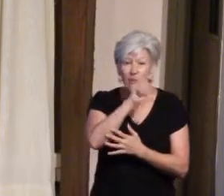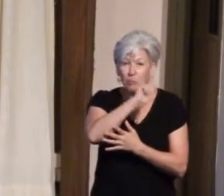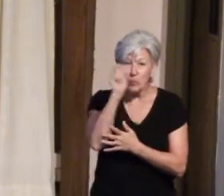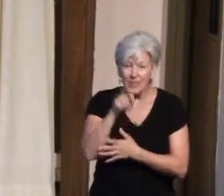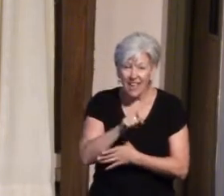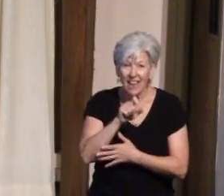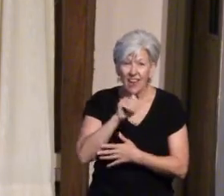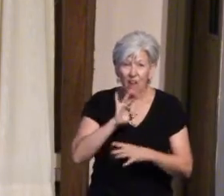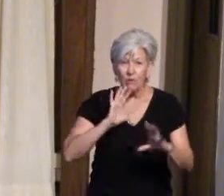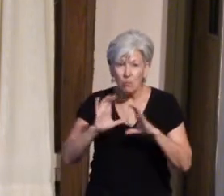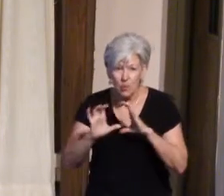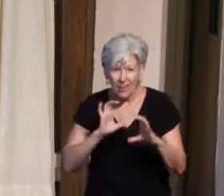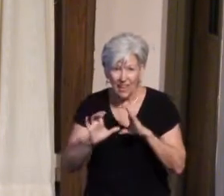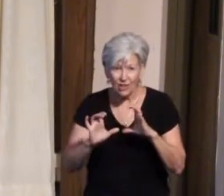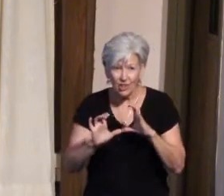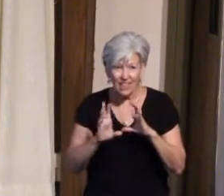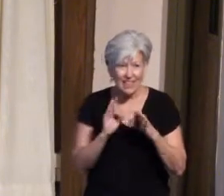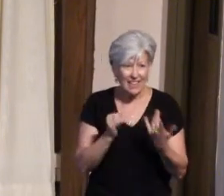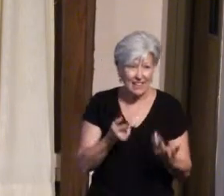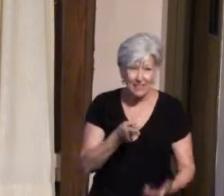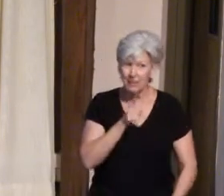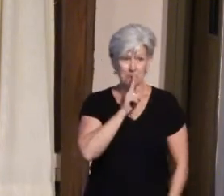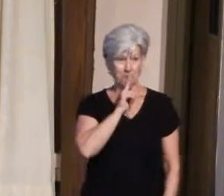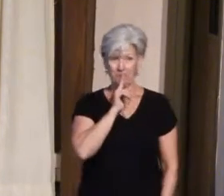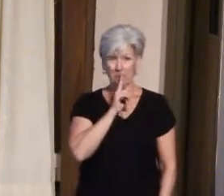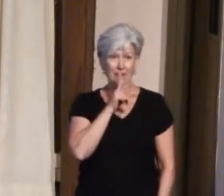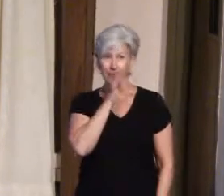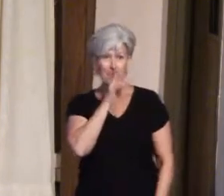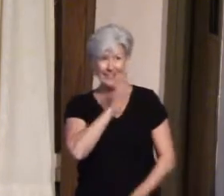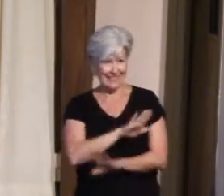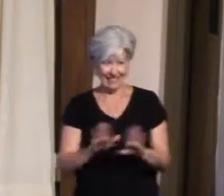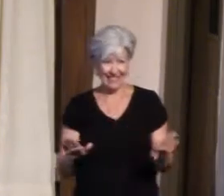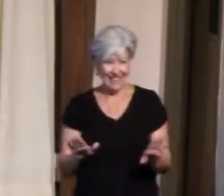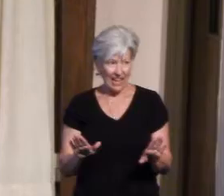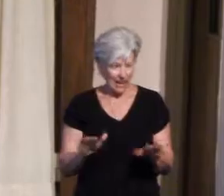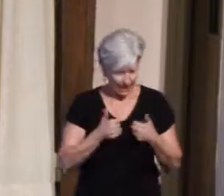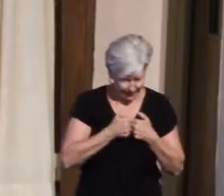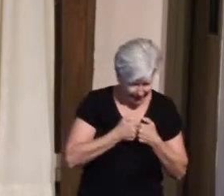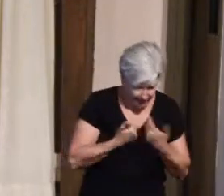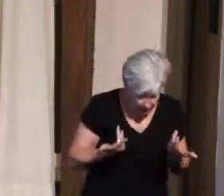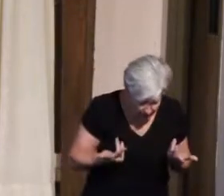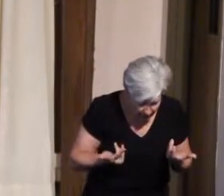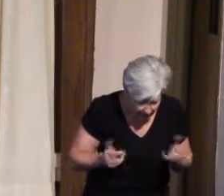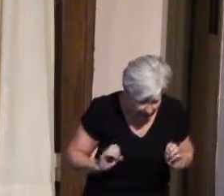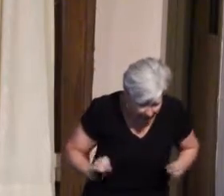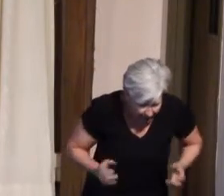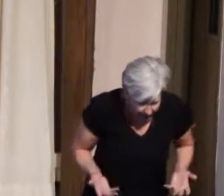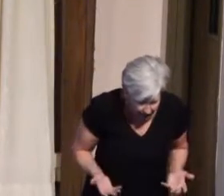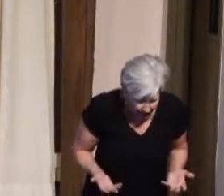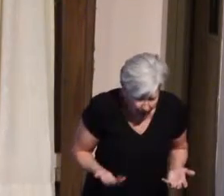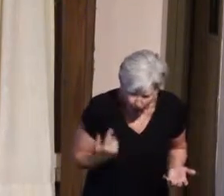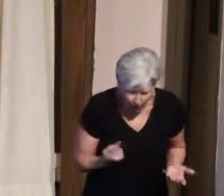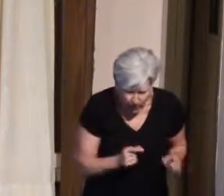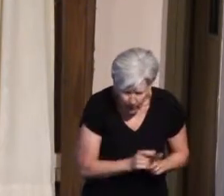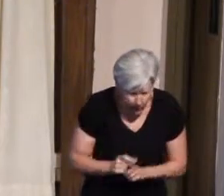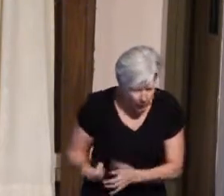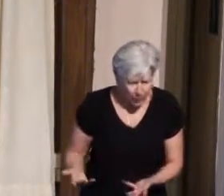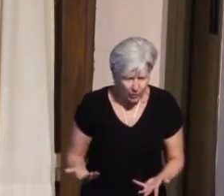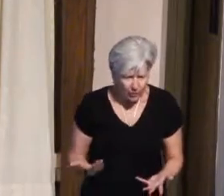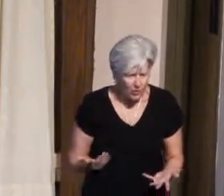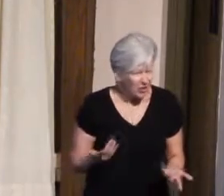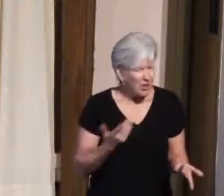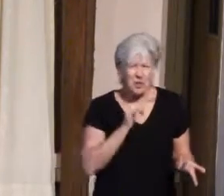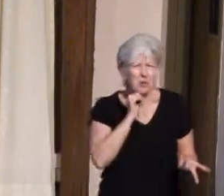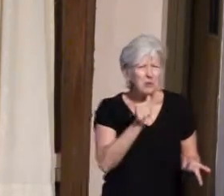And what we get in a text message, that doesn't give us tone of voice, body language, any of that. The